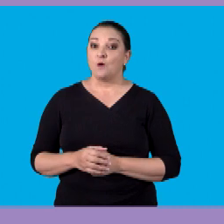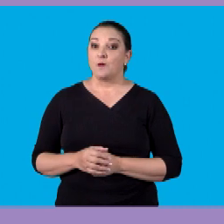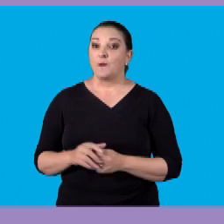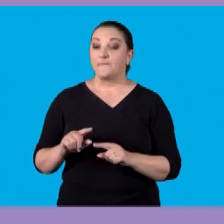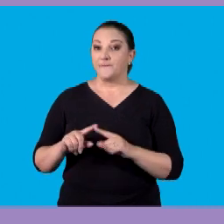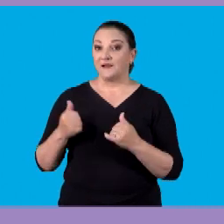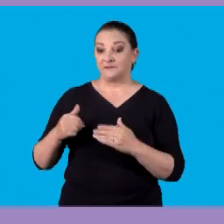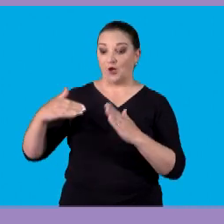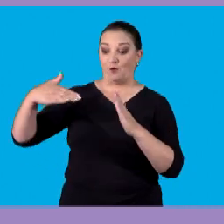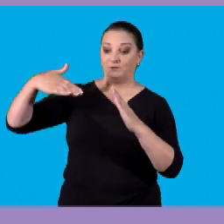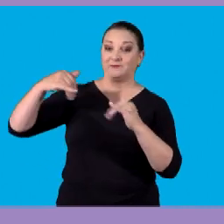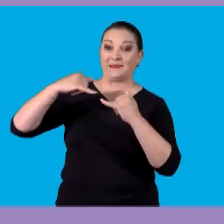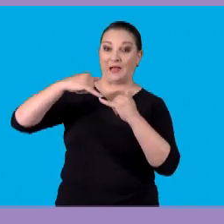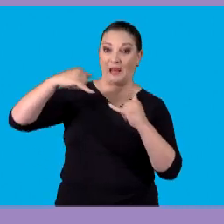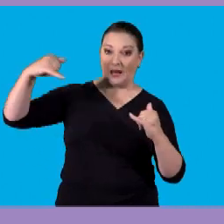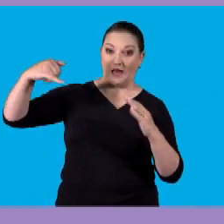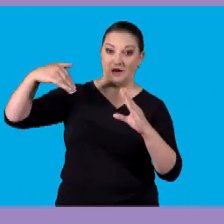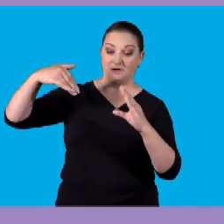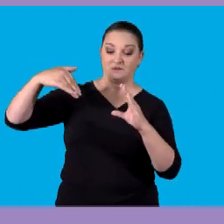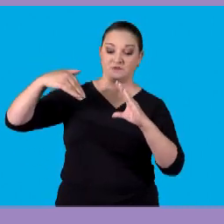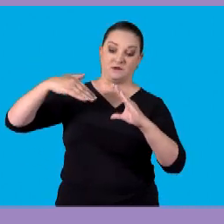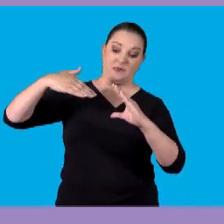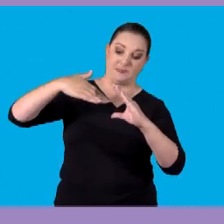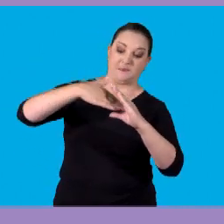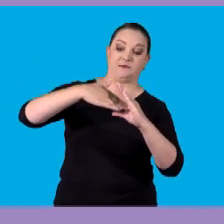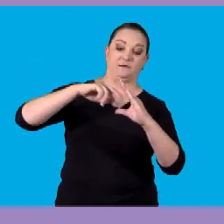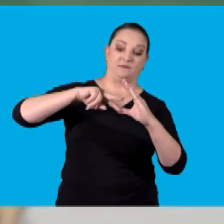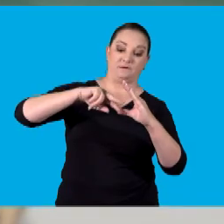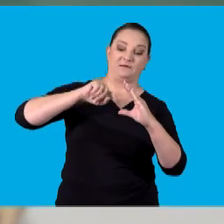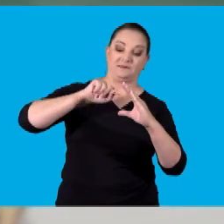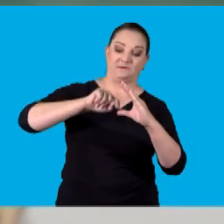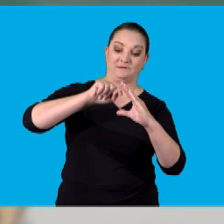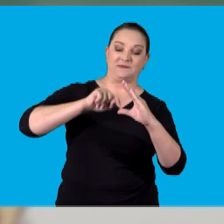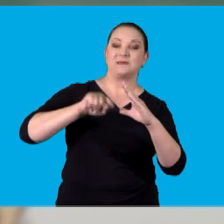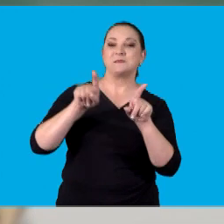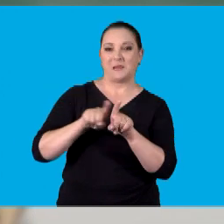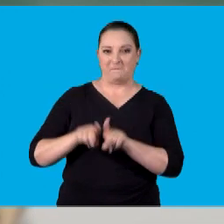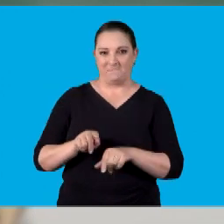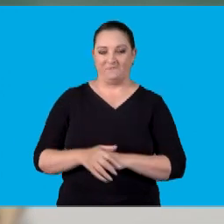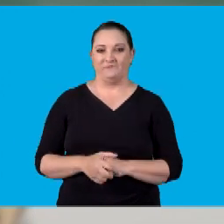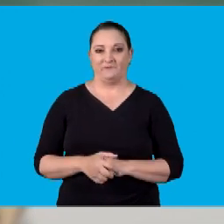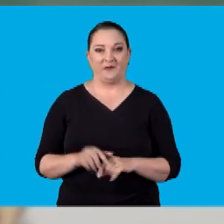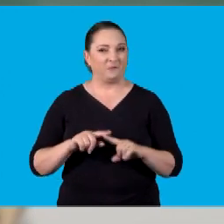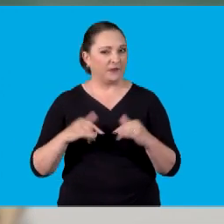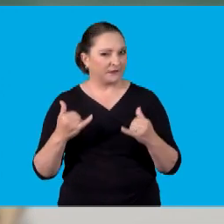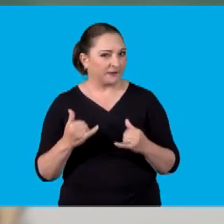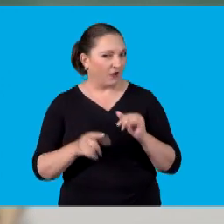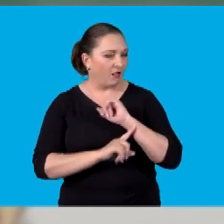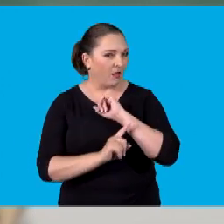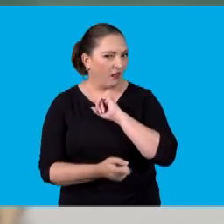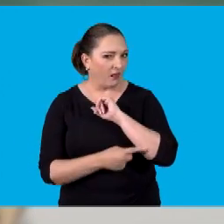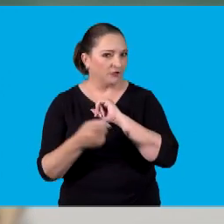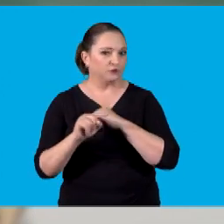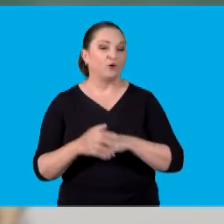They are both bisected, right? And the last thing about a parallelogram is that the